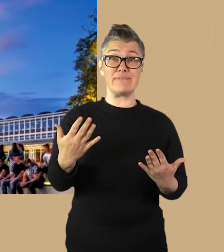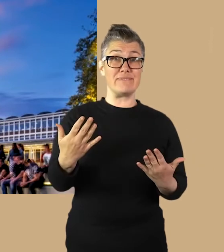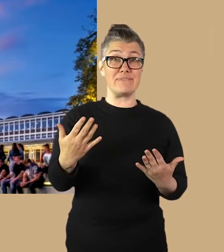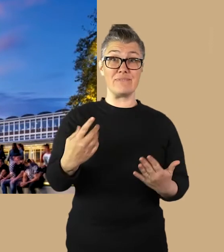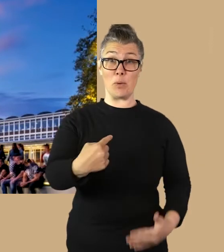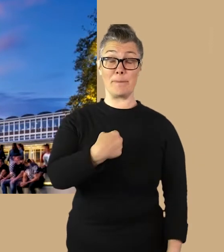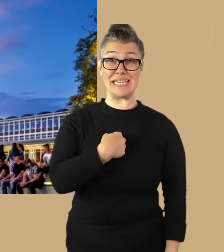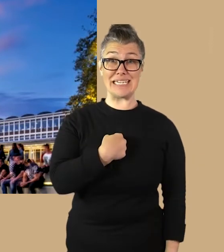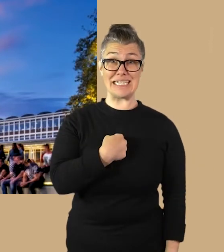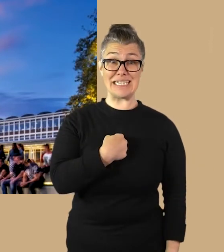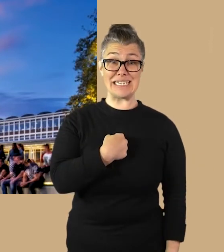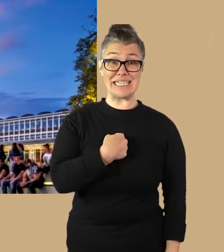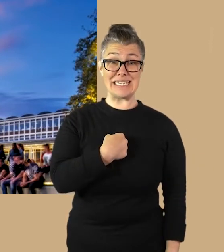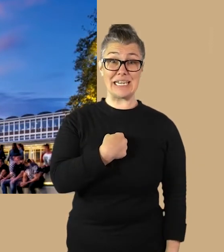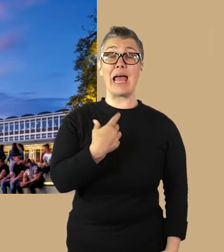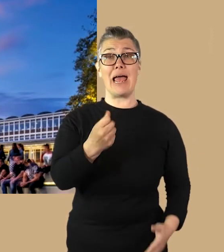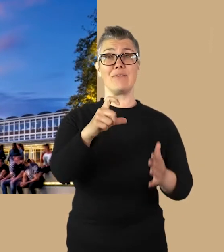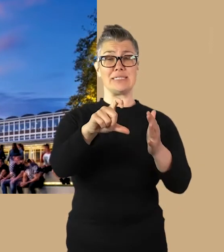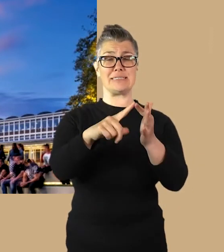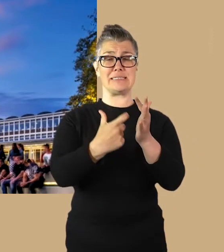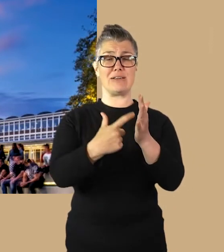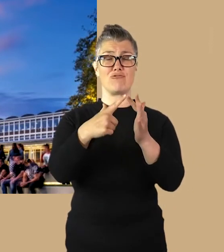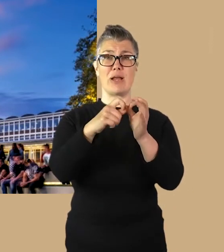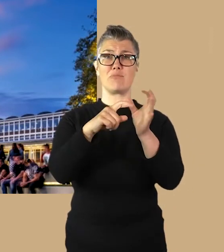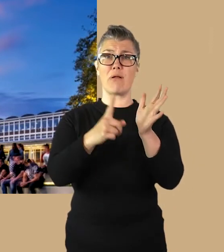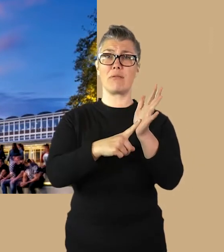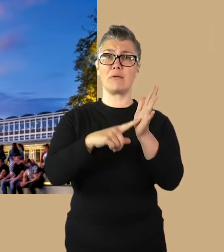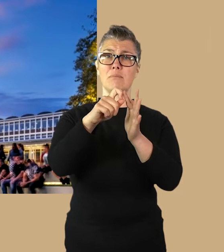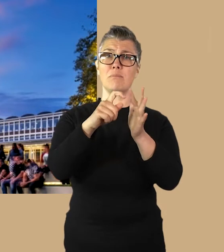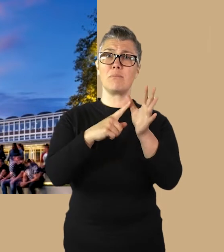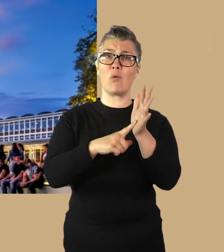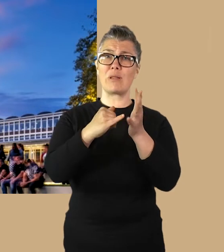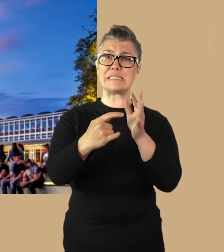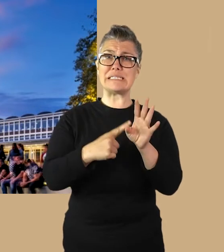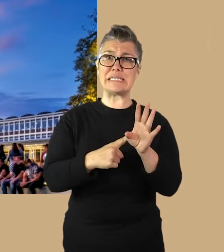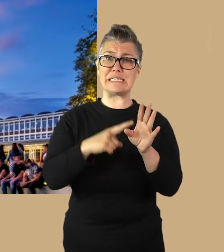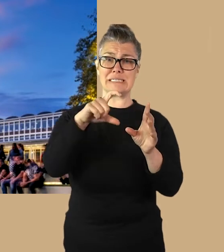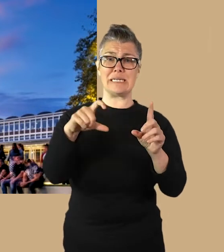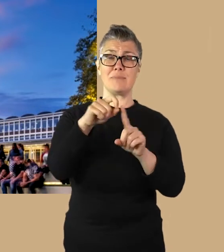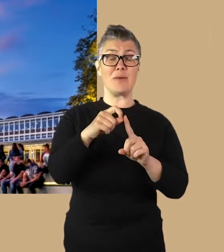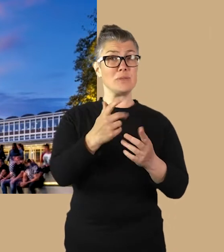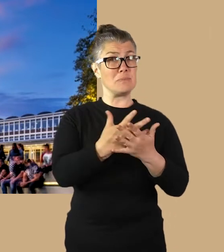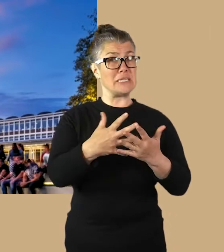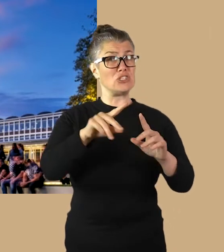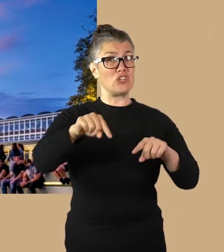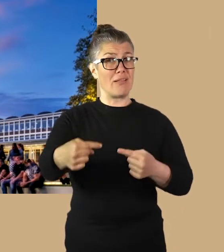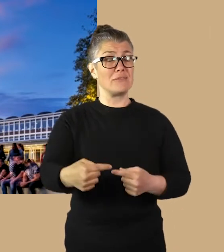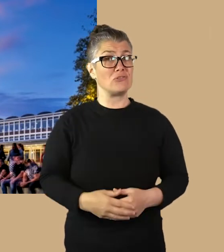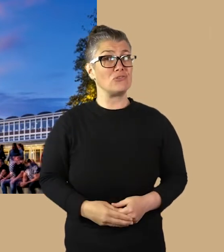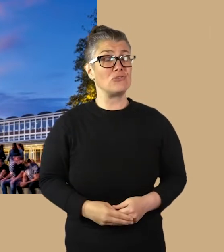which for me, being having cerebral palsy, was what was quite